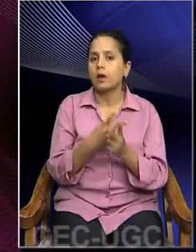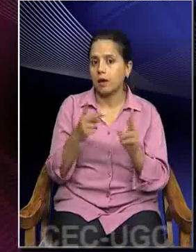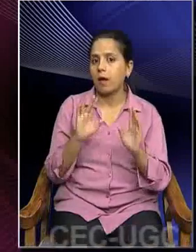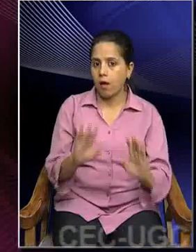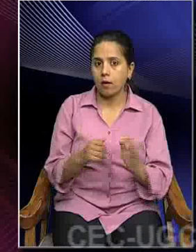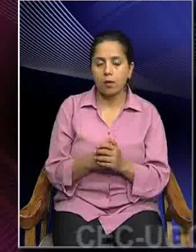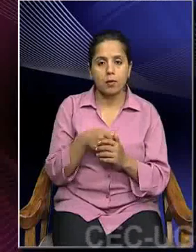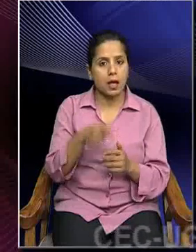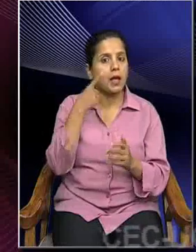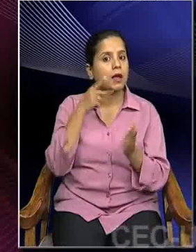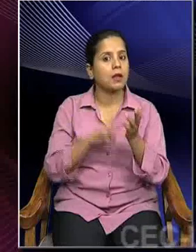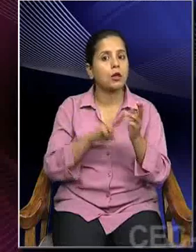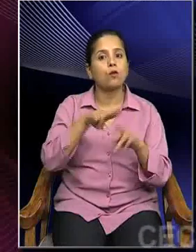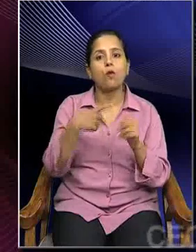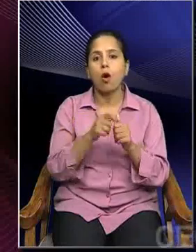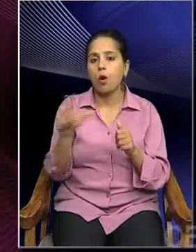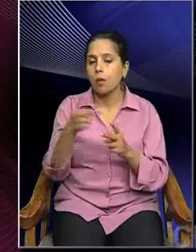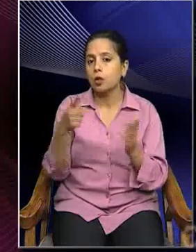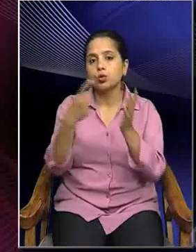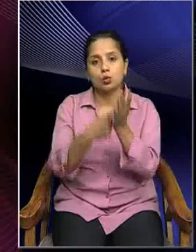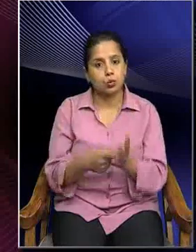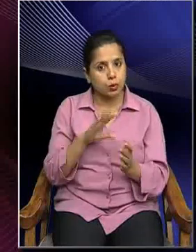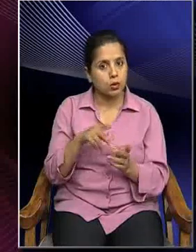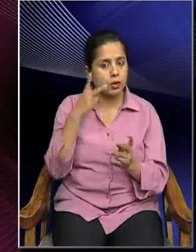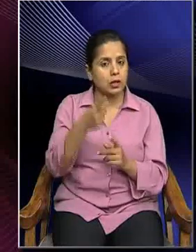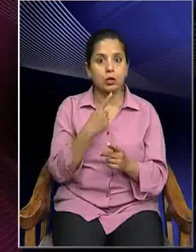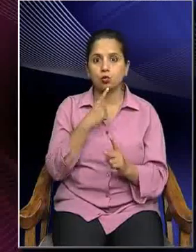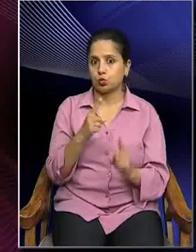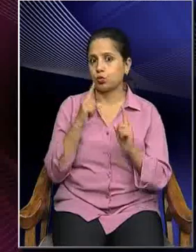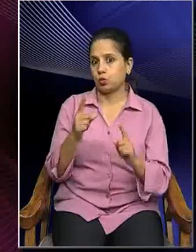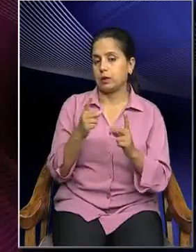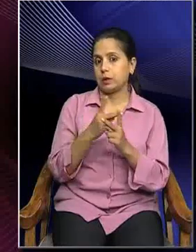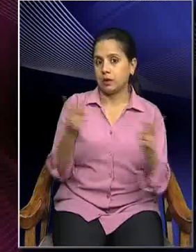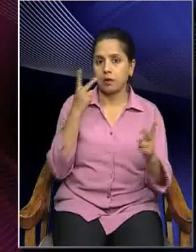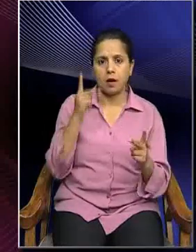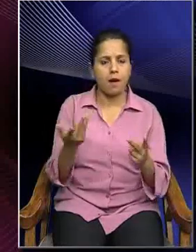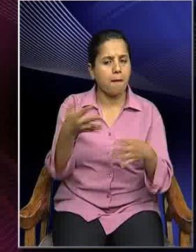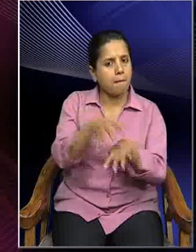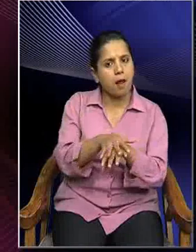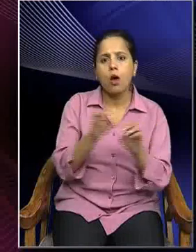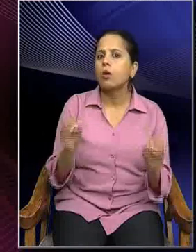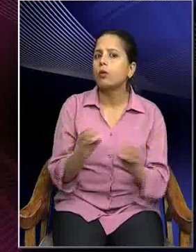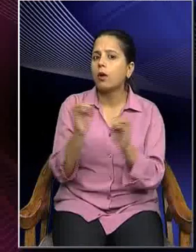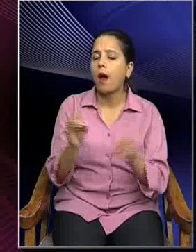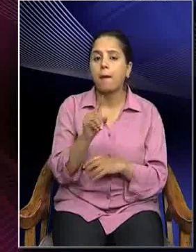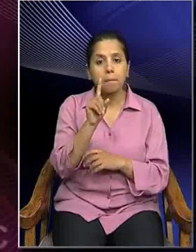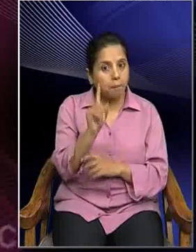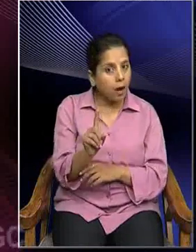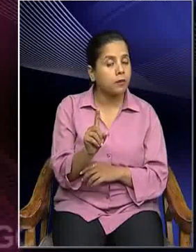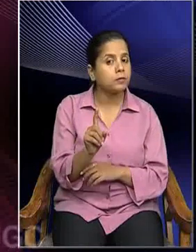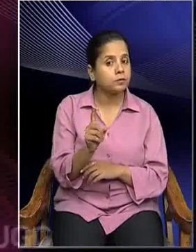Now informal norms are not so strictly implied, but it is kind